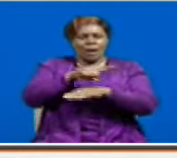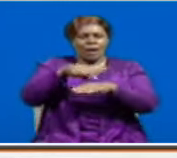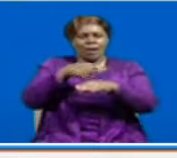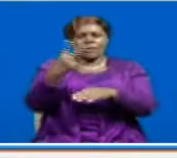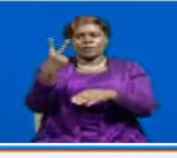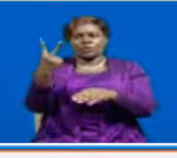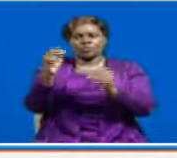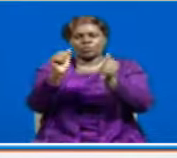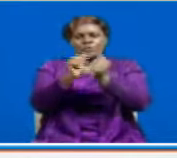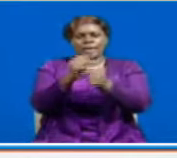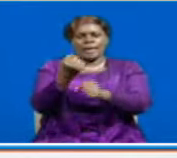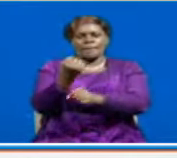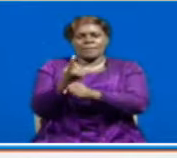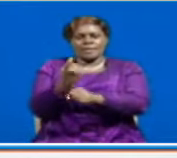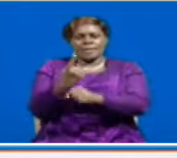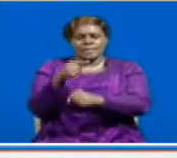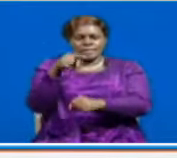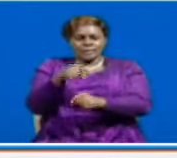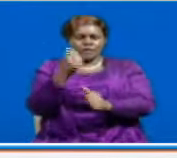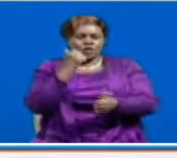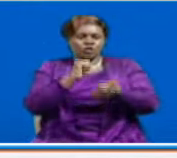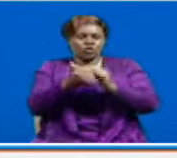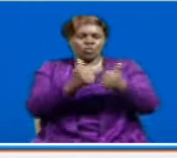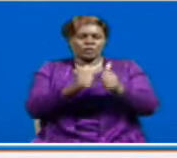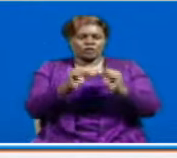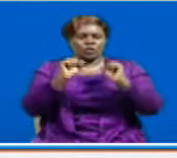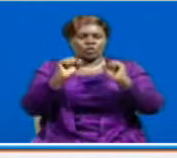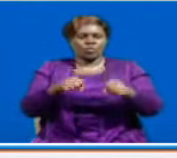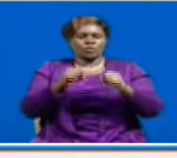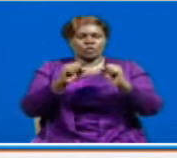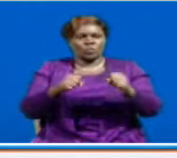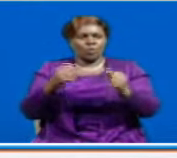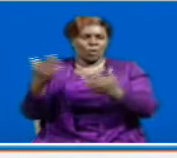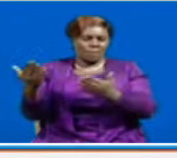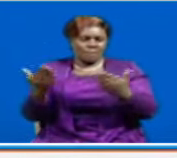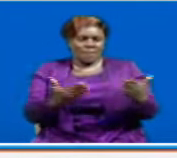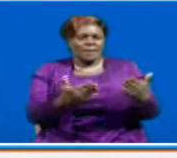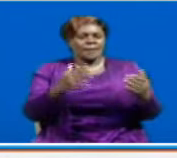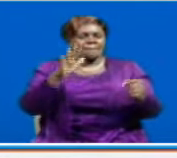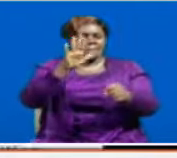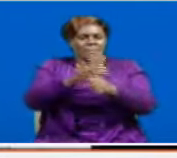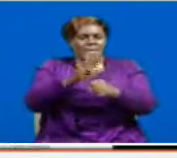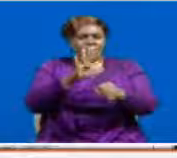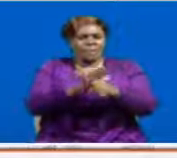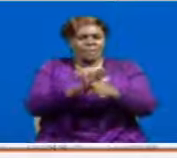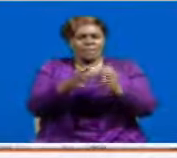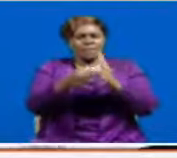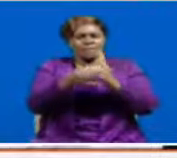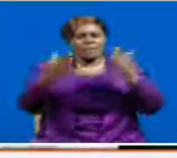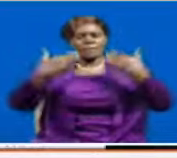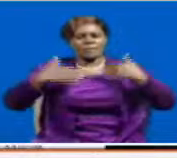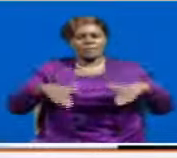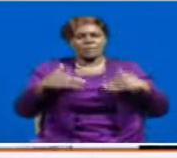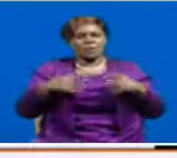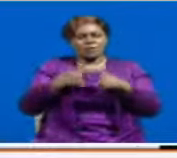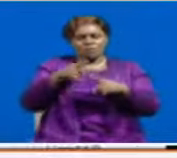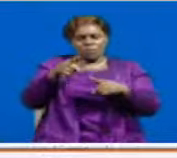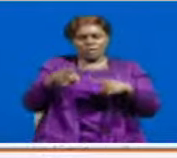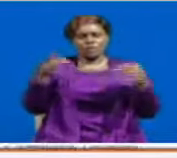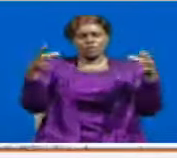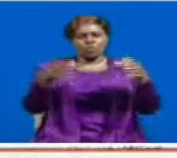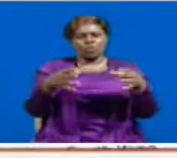2 hours 10 minutes. Hii mbio inaendelea na kuleta wanariadha wengi sana, na kutokana na hao